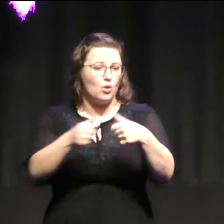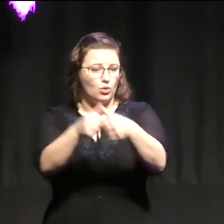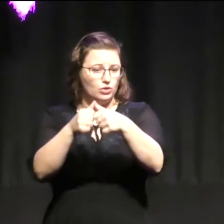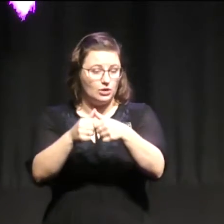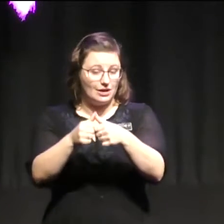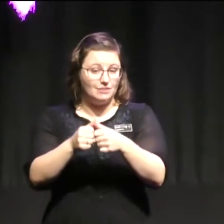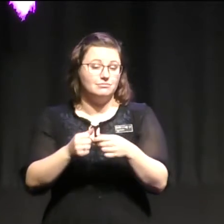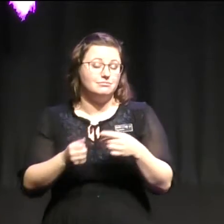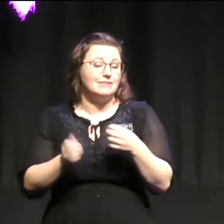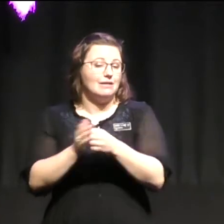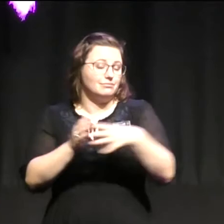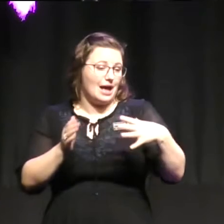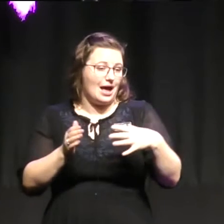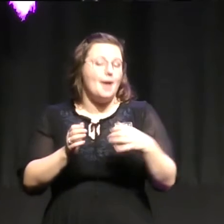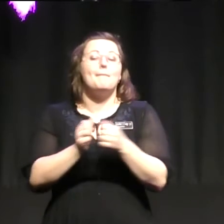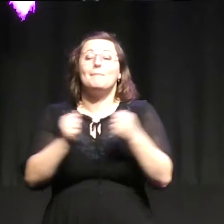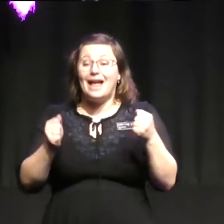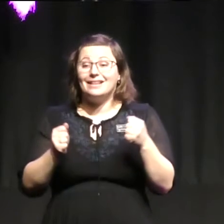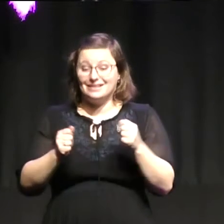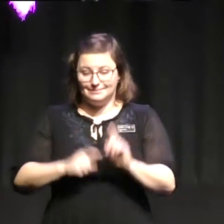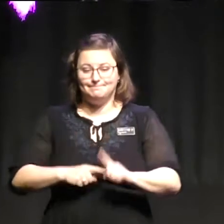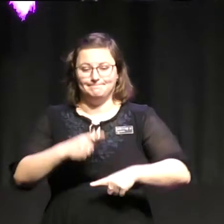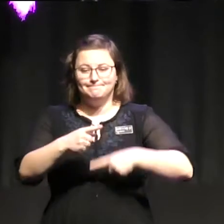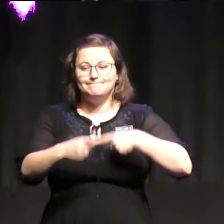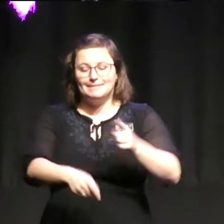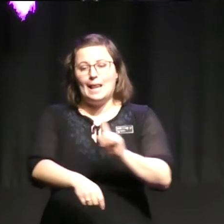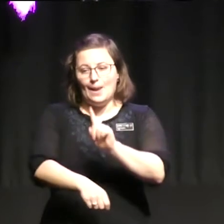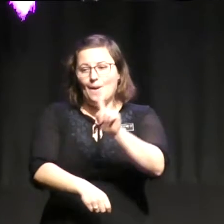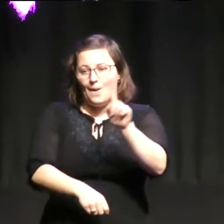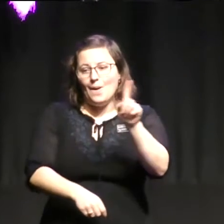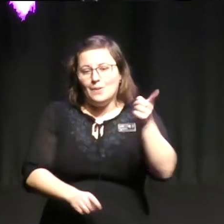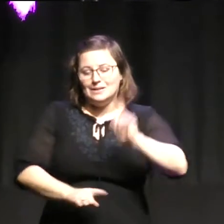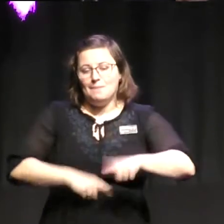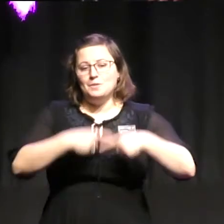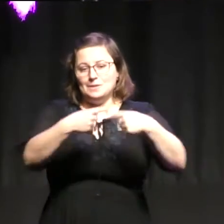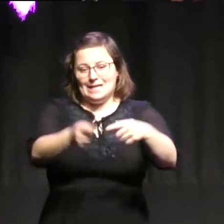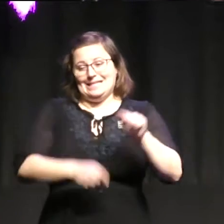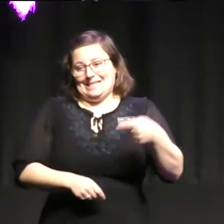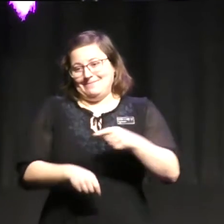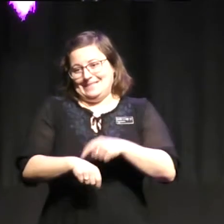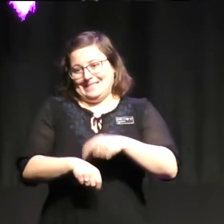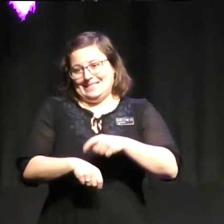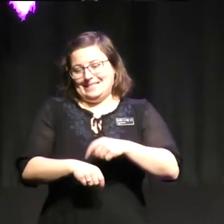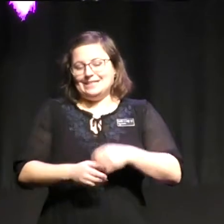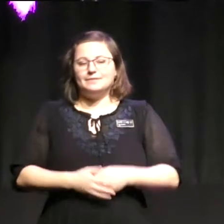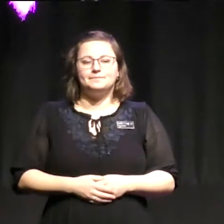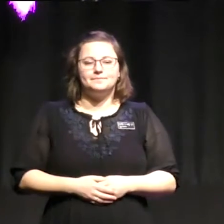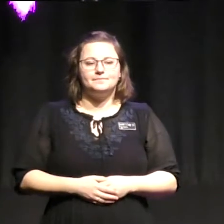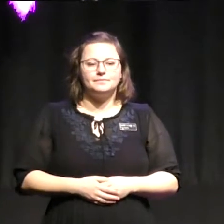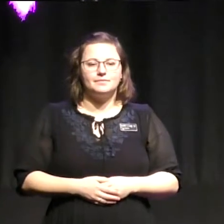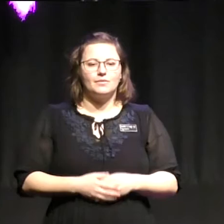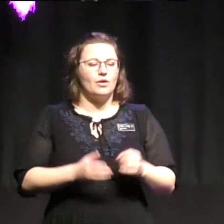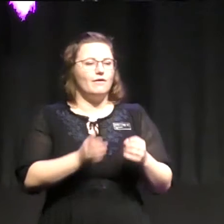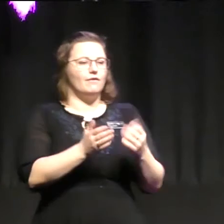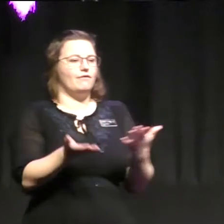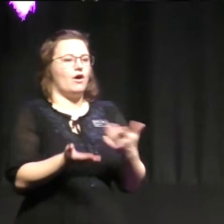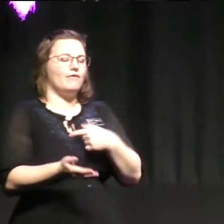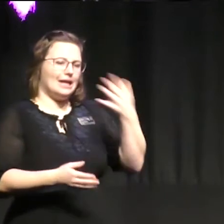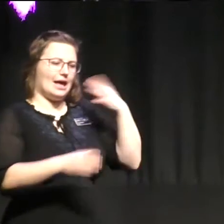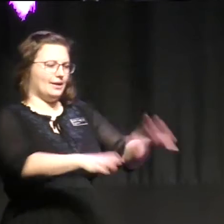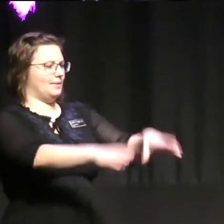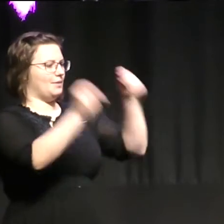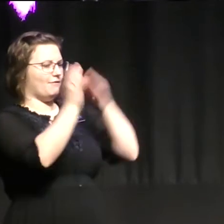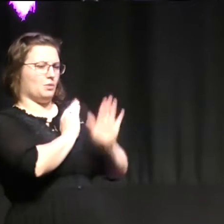slow process. It takes It time. takes time. What can we bring with you? What can we learn from you and